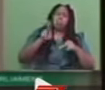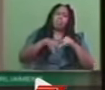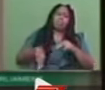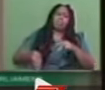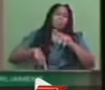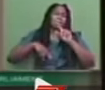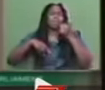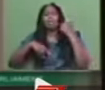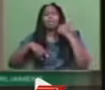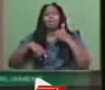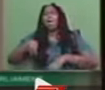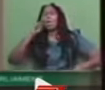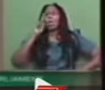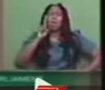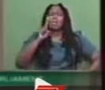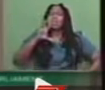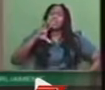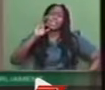$159.2 billion.